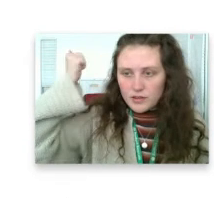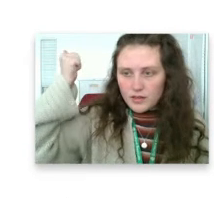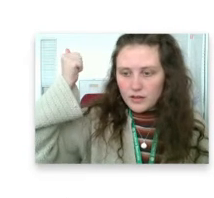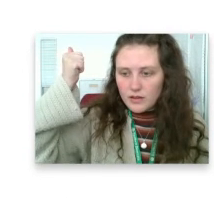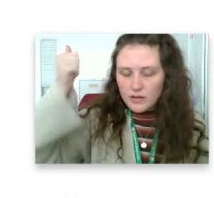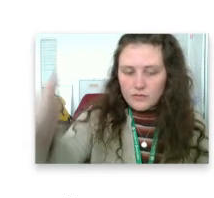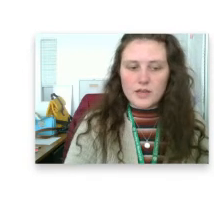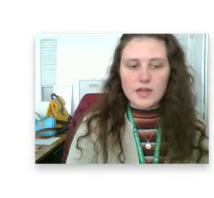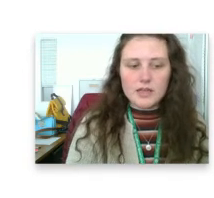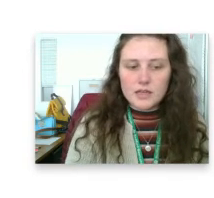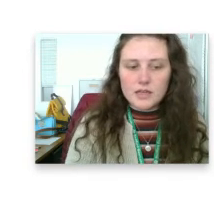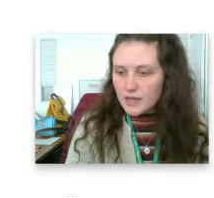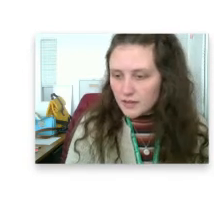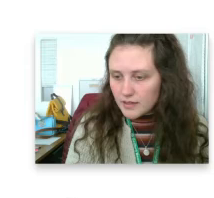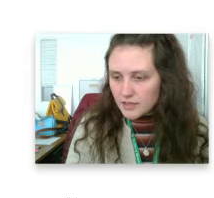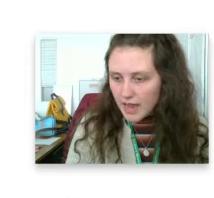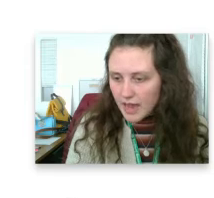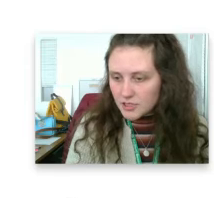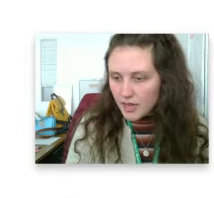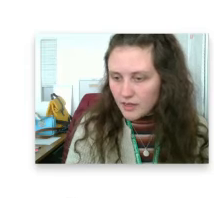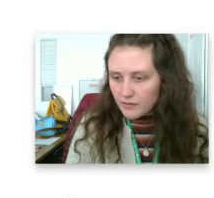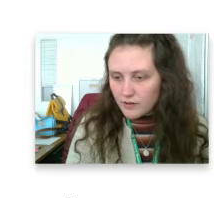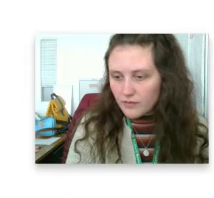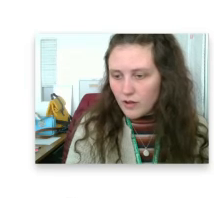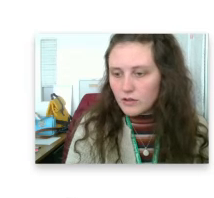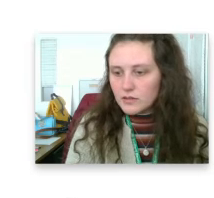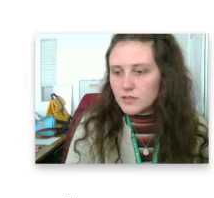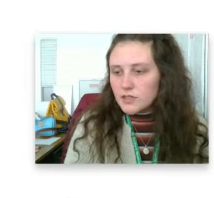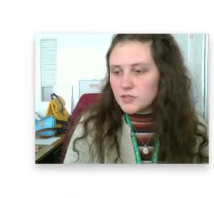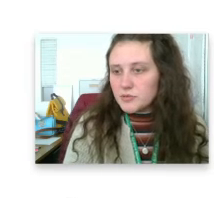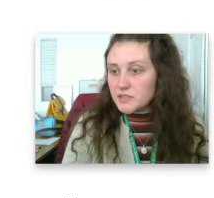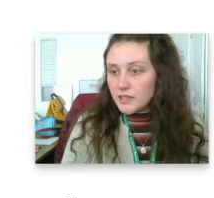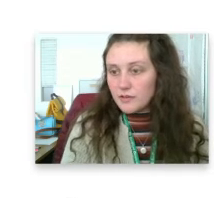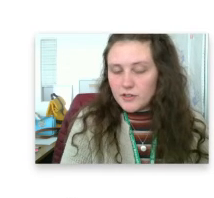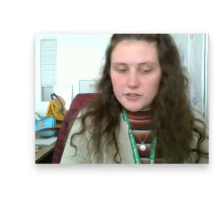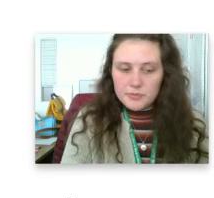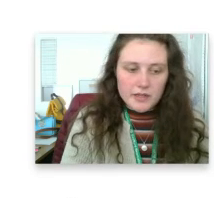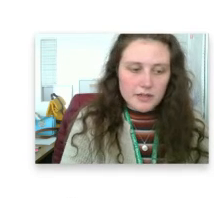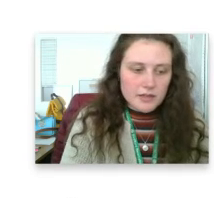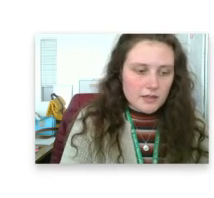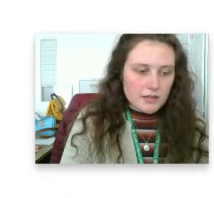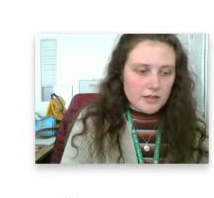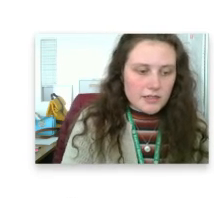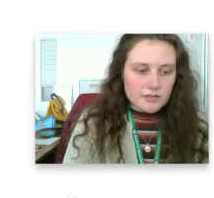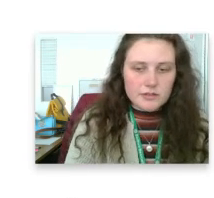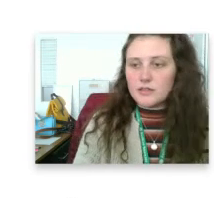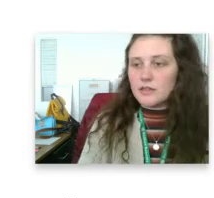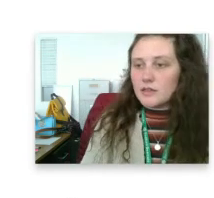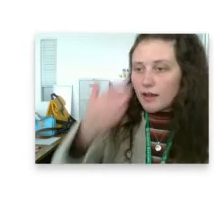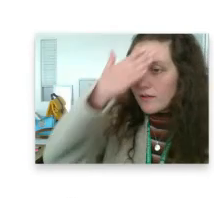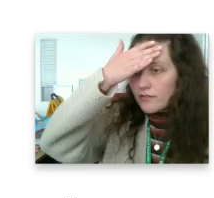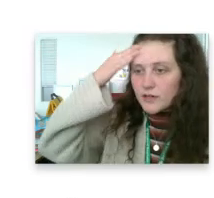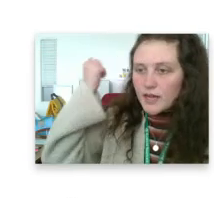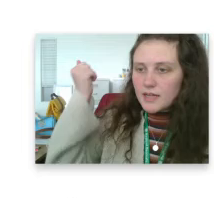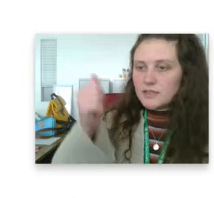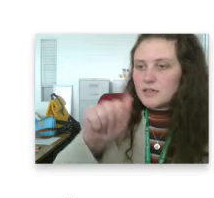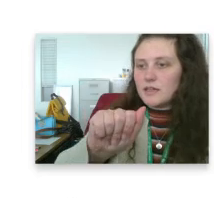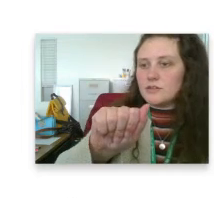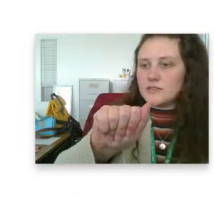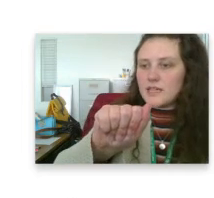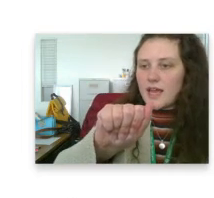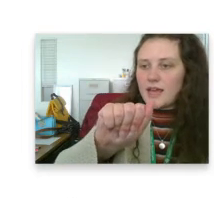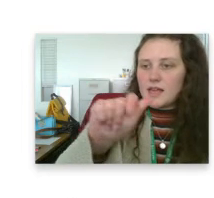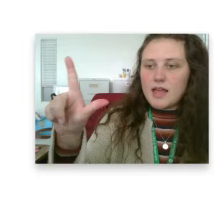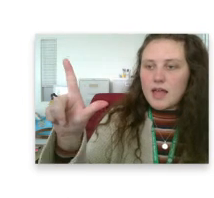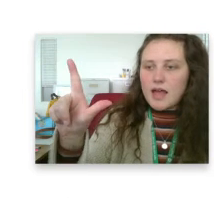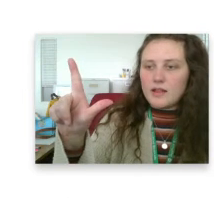you forget everything. Forget. And then this hashtag in front of all just means that you finger spell it. Okay, so it's going to look like forget,